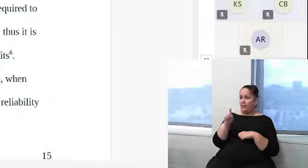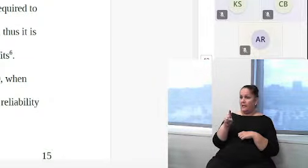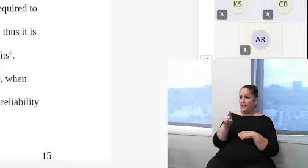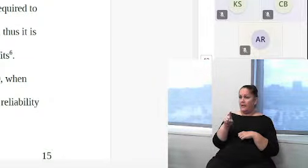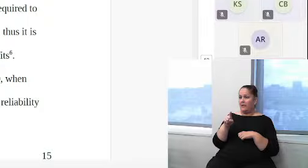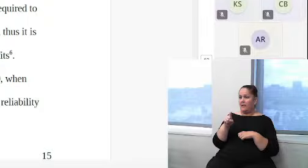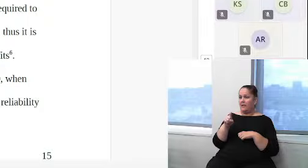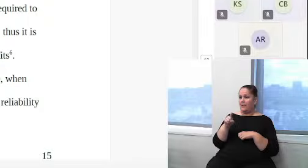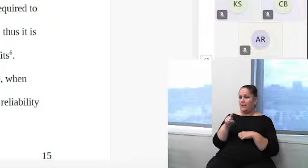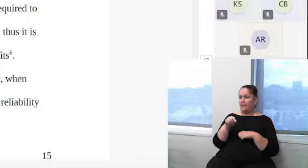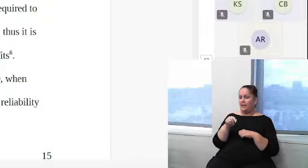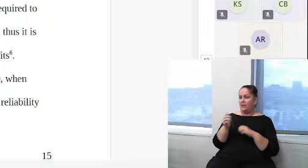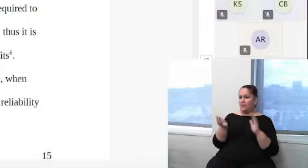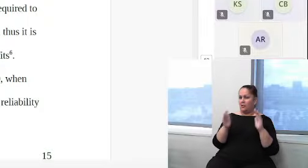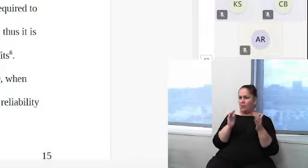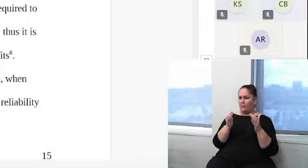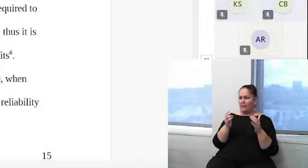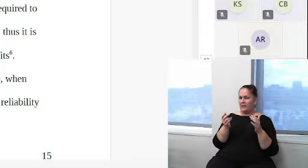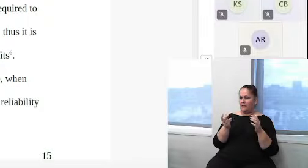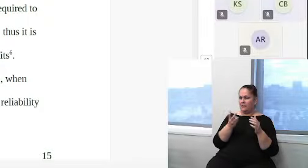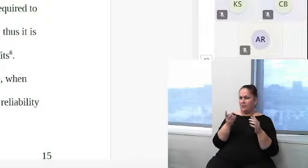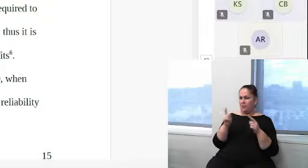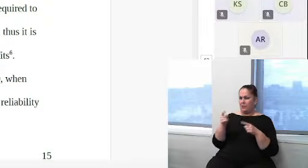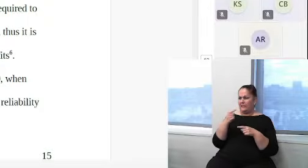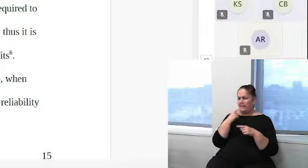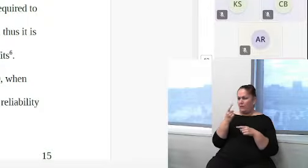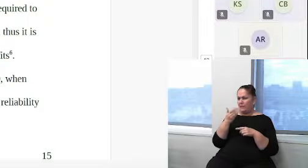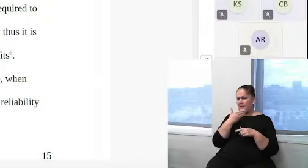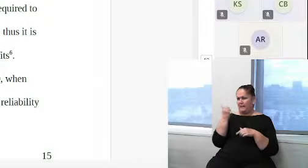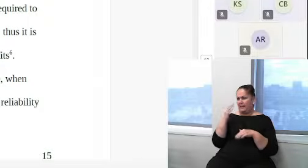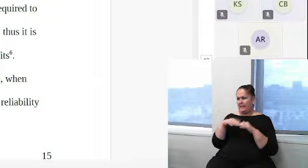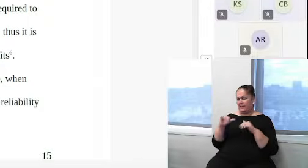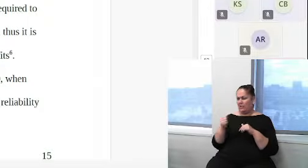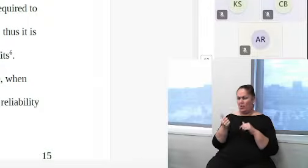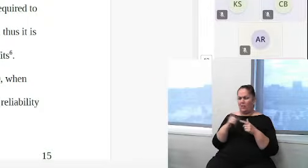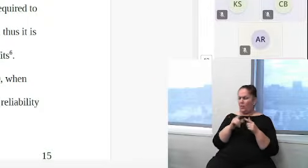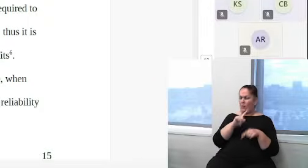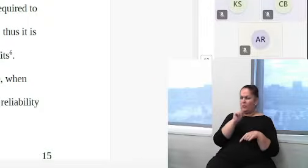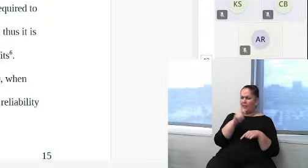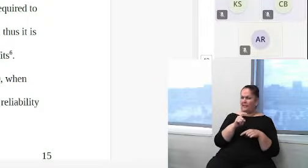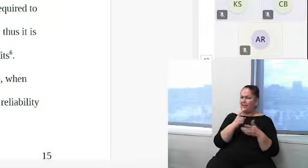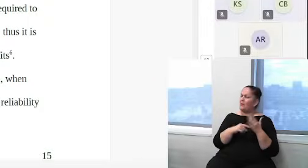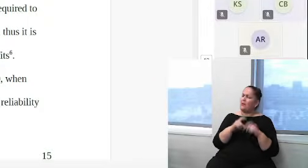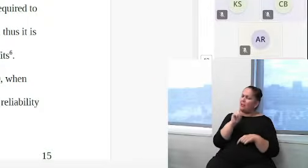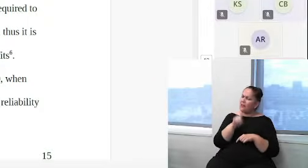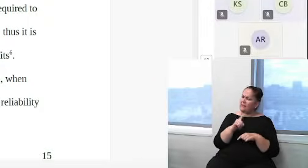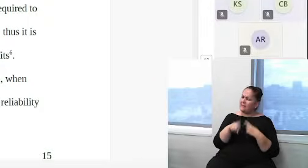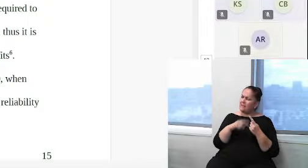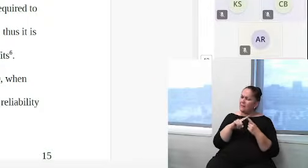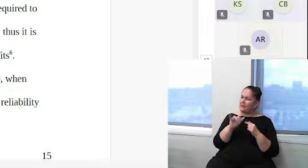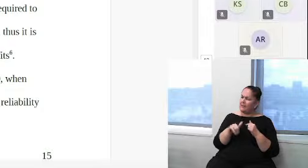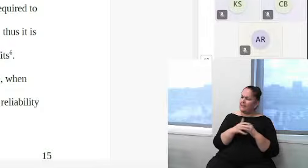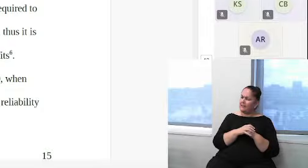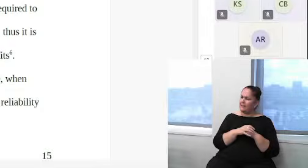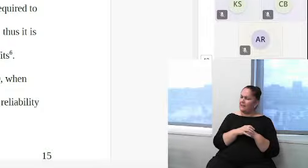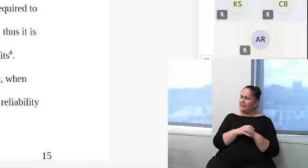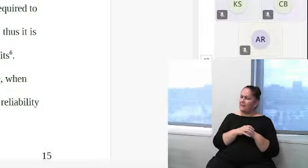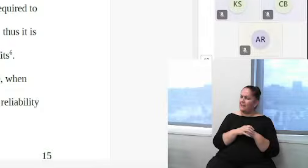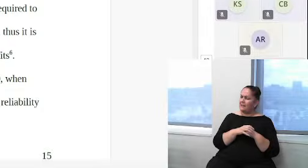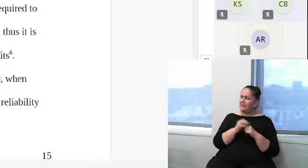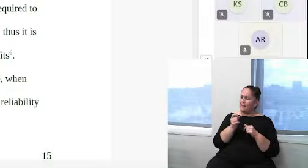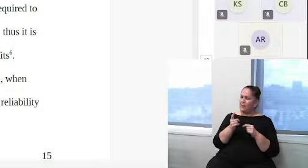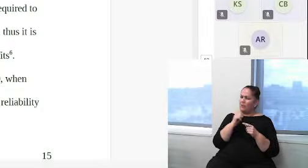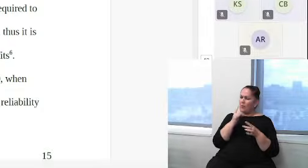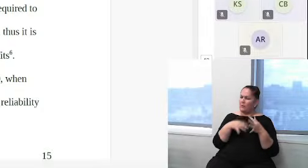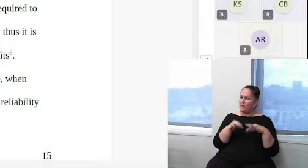And were you asking us for him to compare the two and say that one was better than the other, or were you asking him to? What were you asking him about